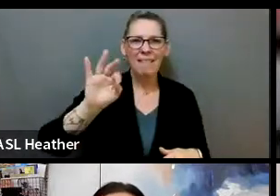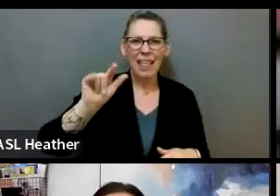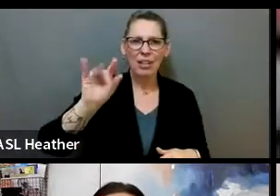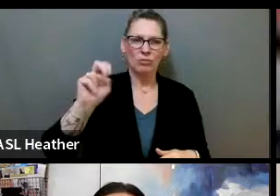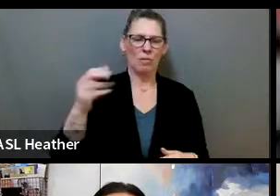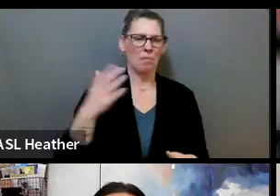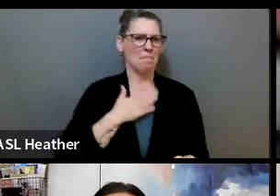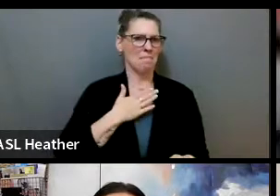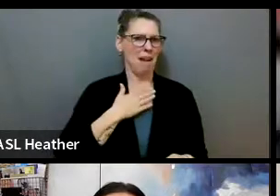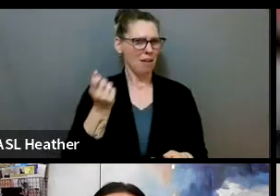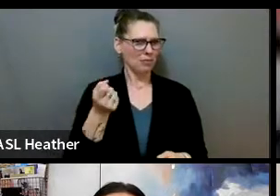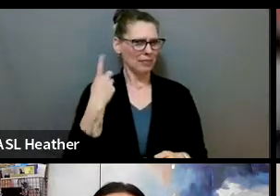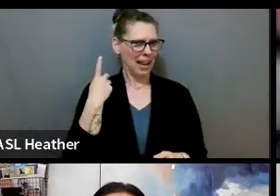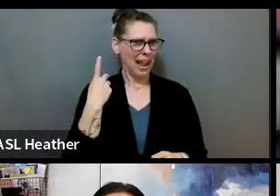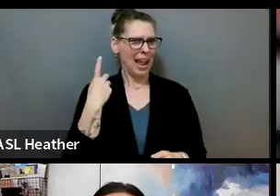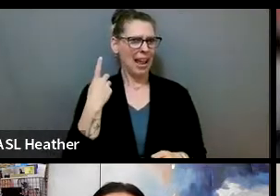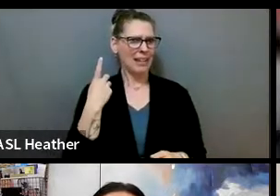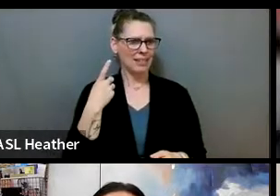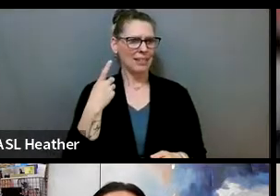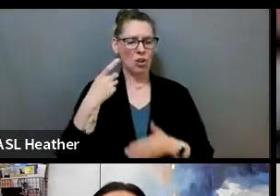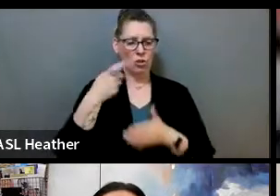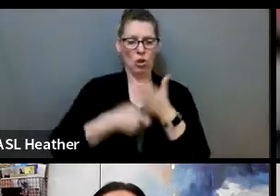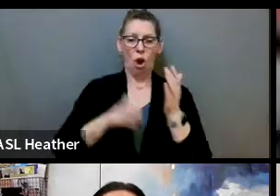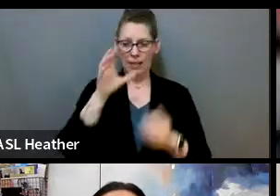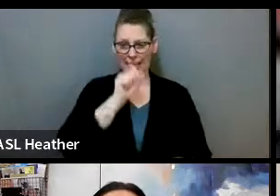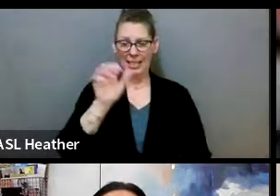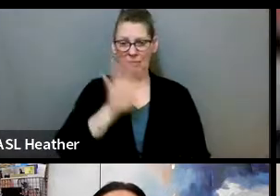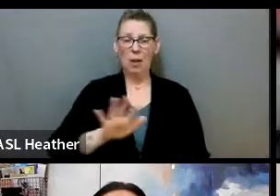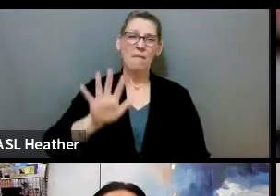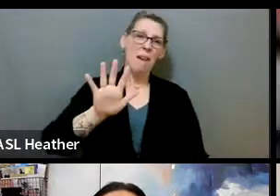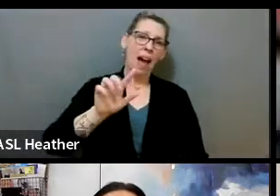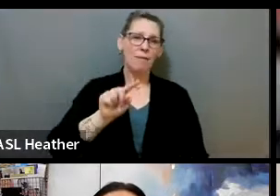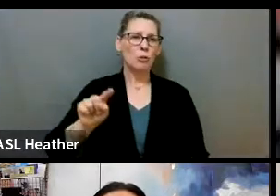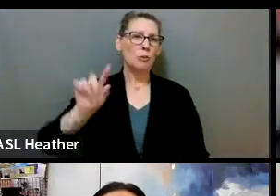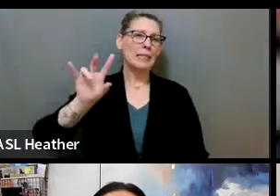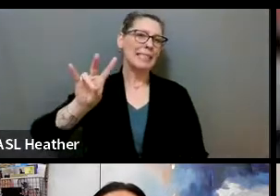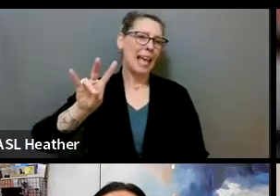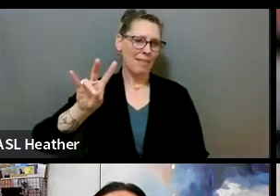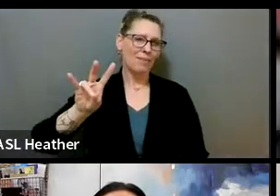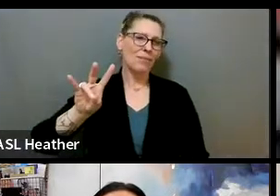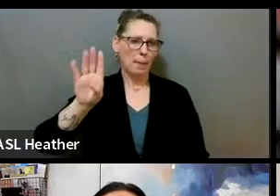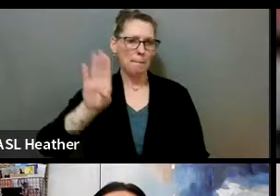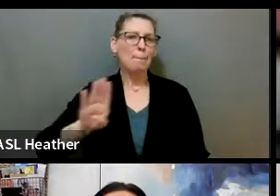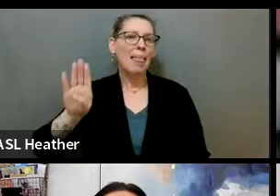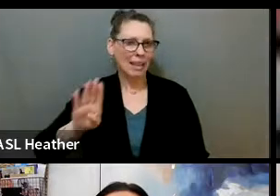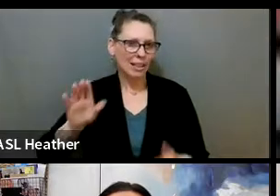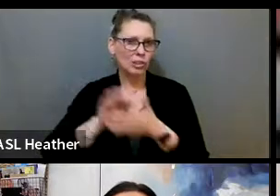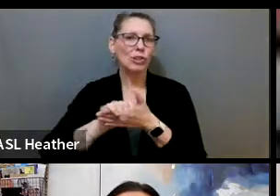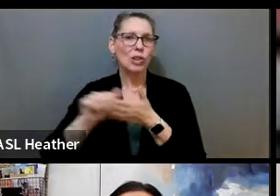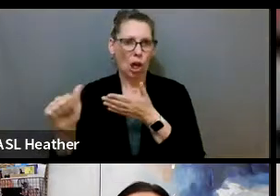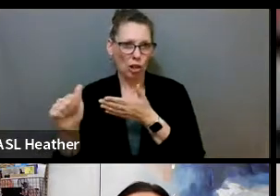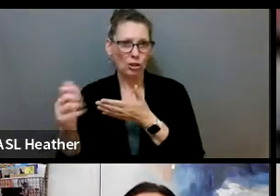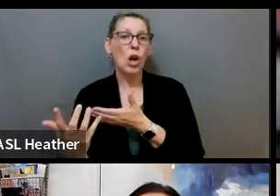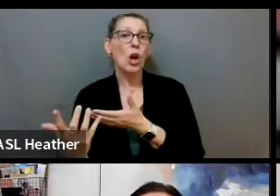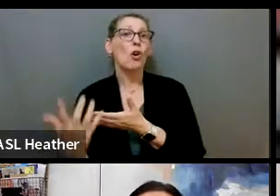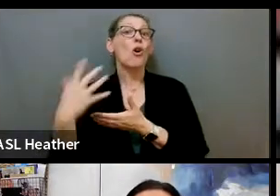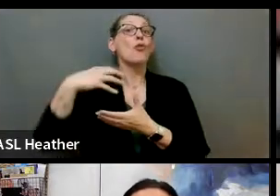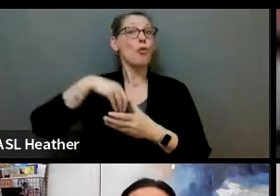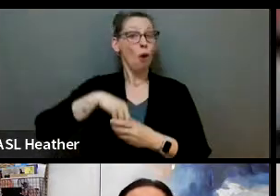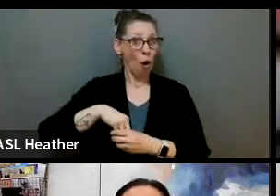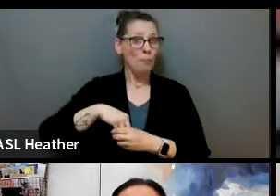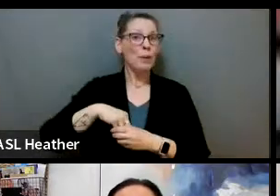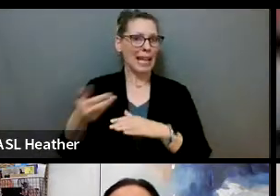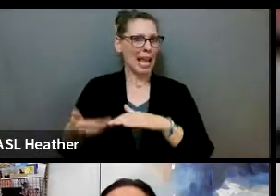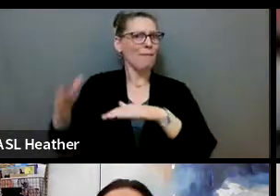those cost estimates, that $5 to $7-ish billion, incorporated the